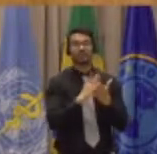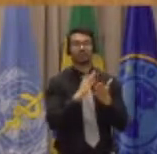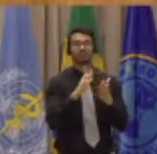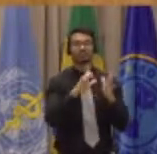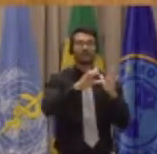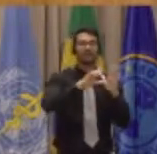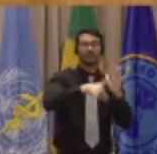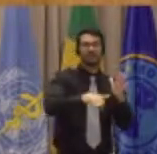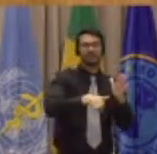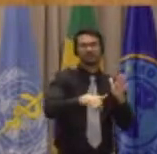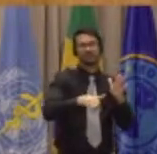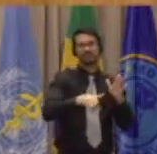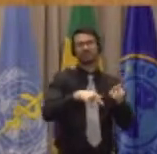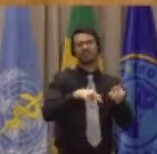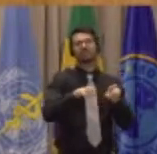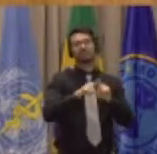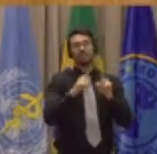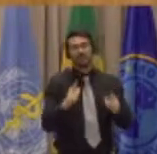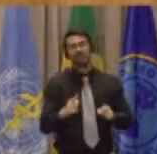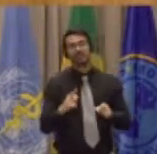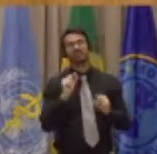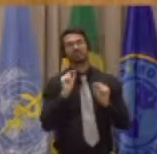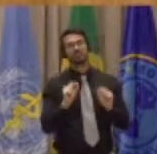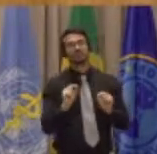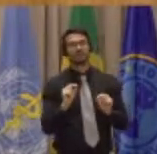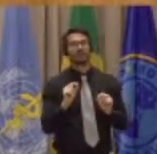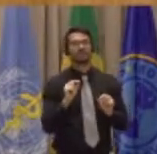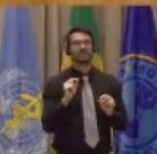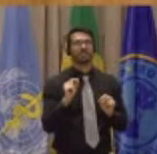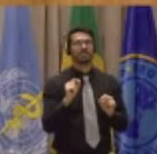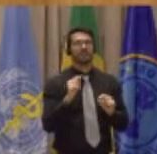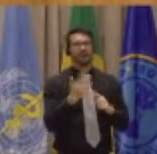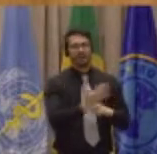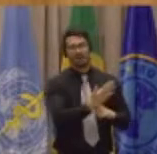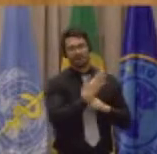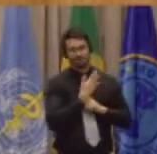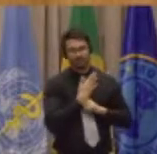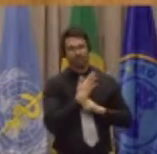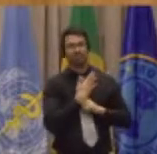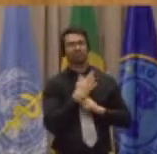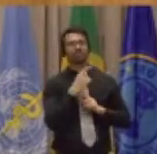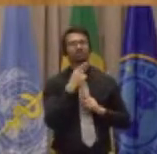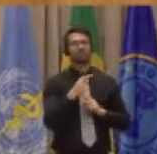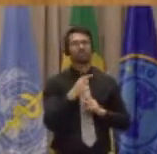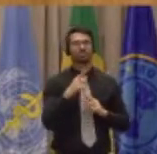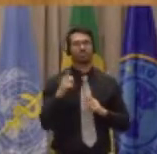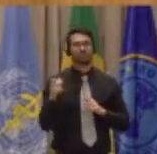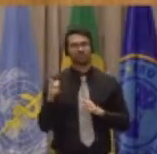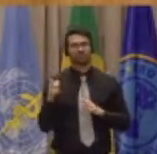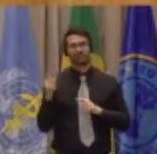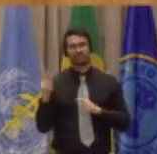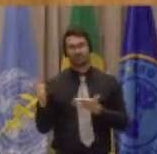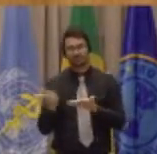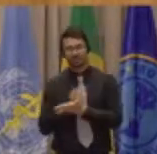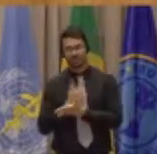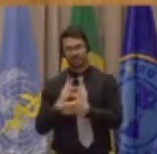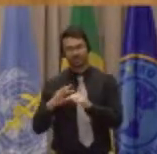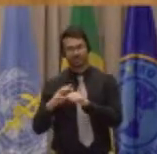delayed, but it was the drive to